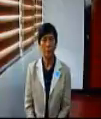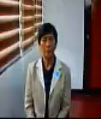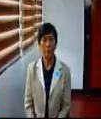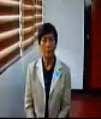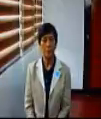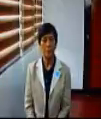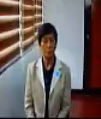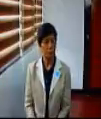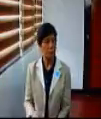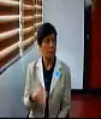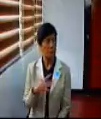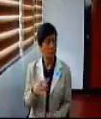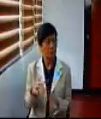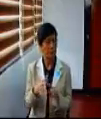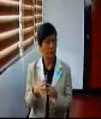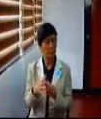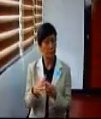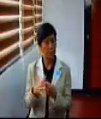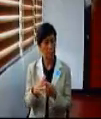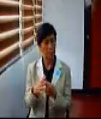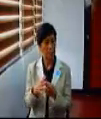Now, I'd like to start by